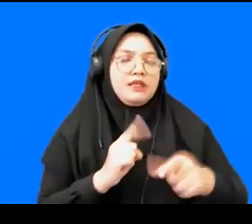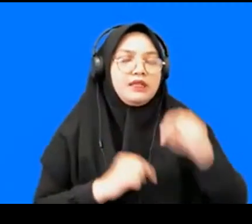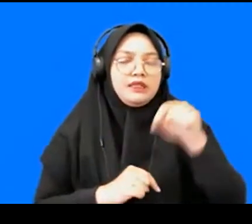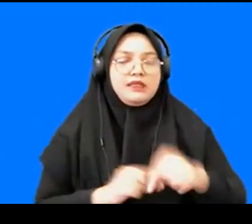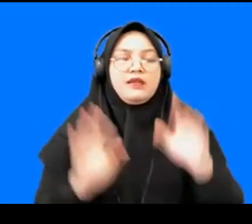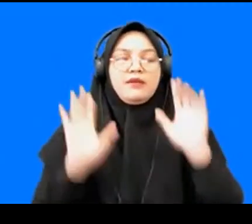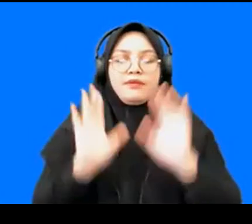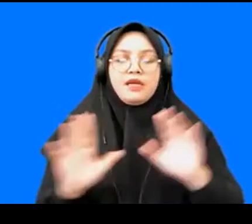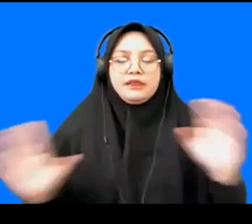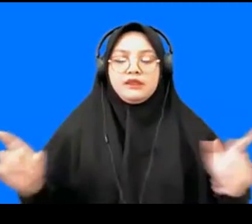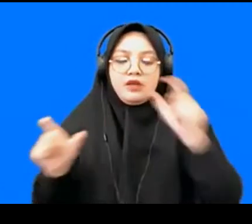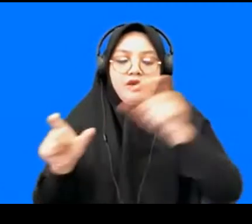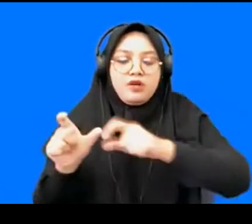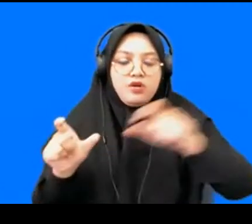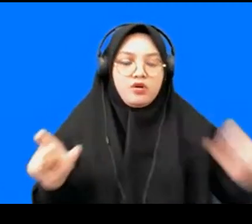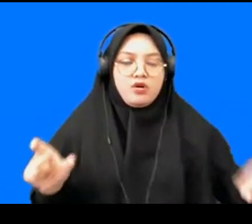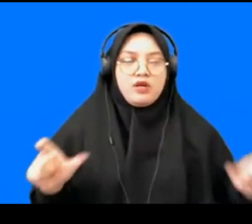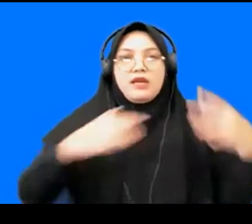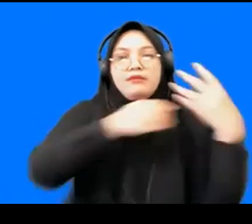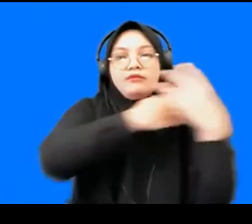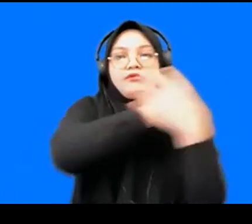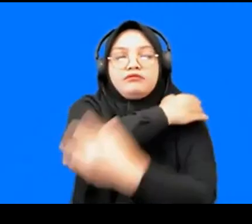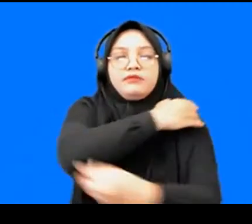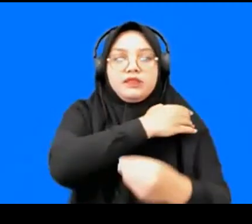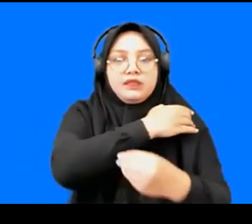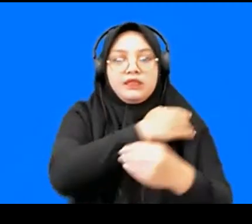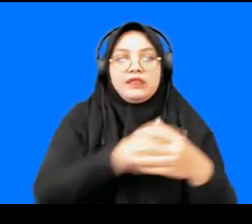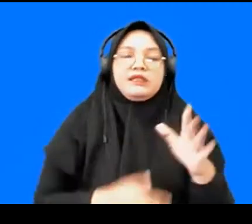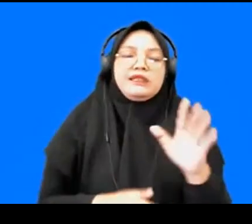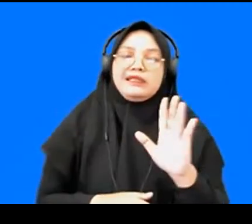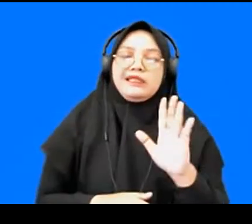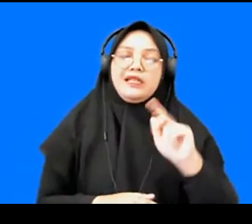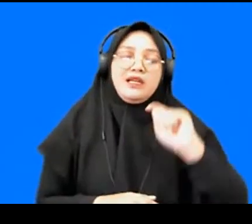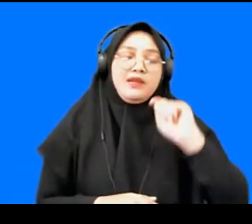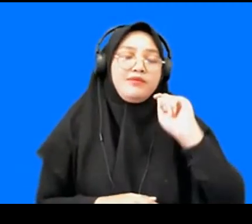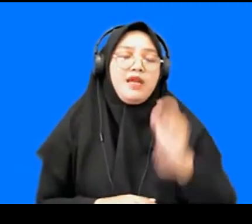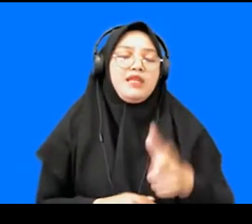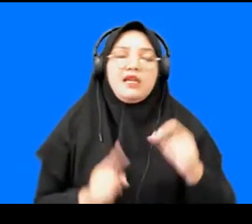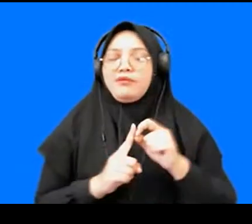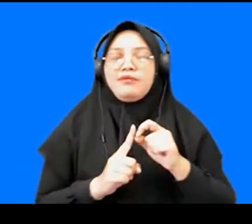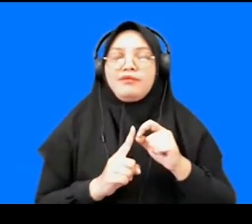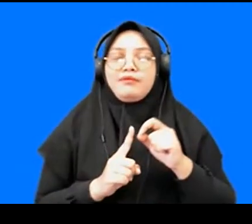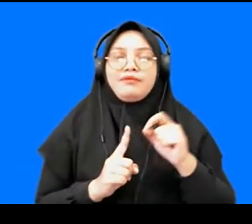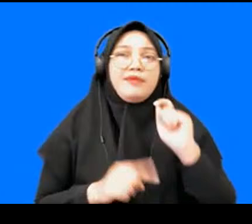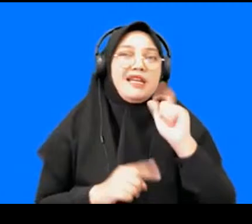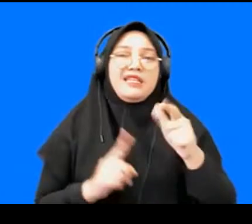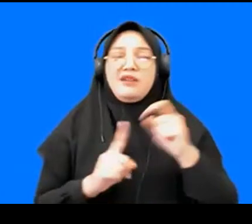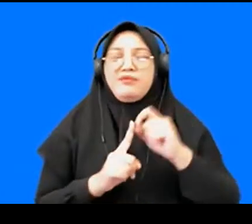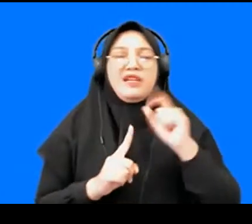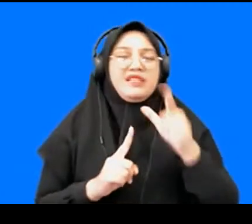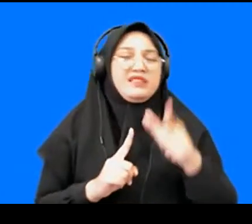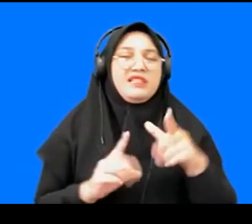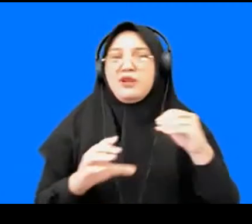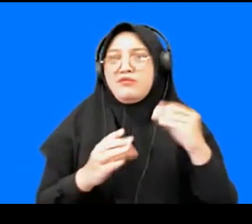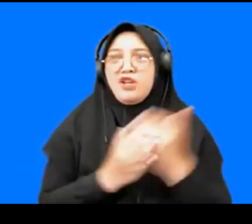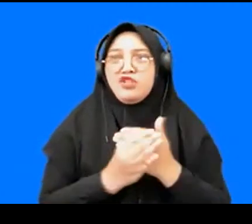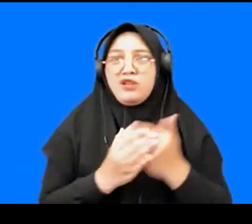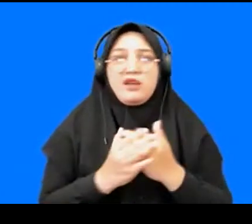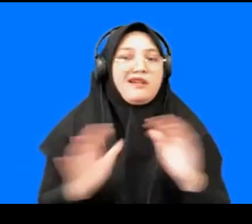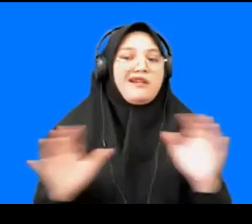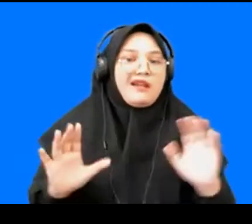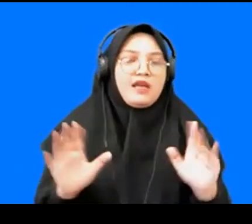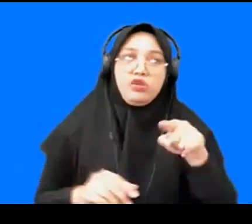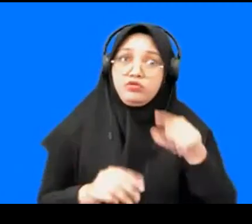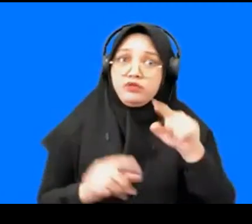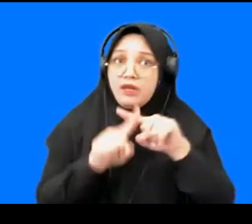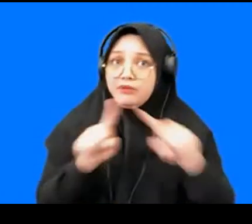demonized as not paying taxes, as not paying income taxes. But that's not true, no? Because we all pay, well, the